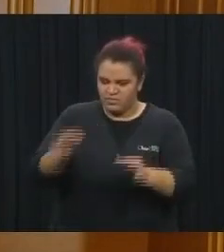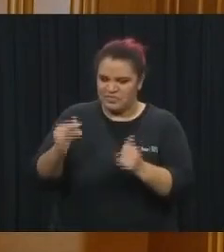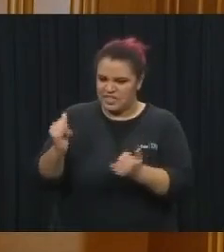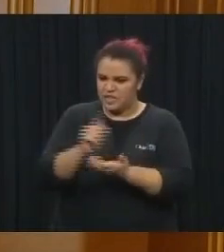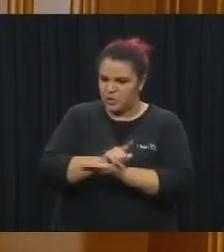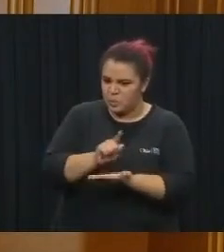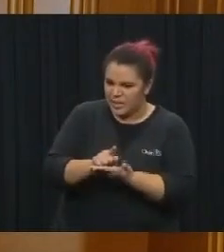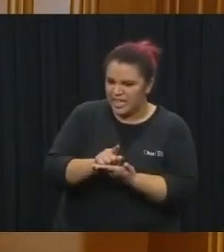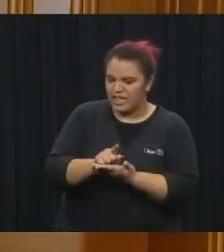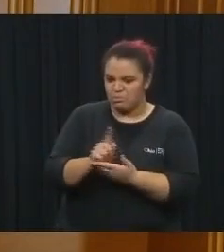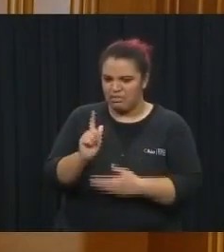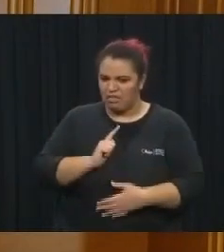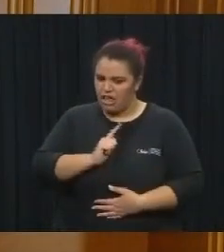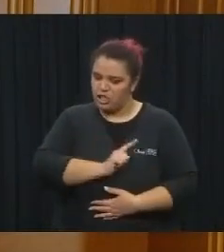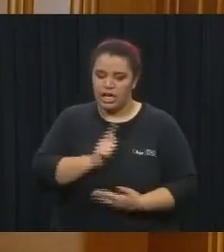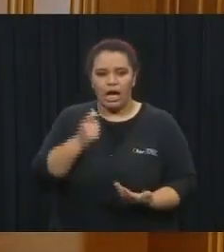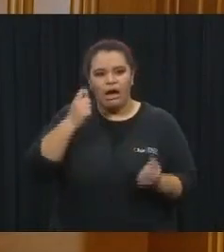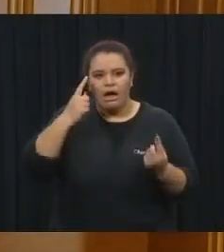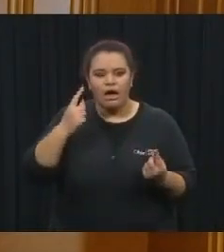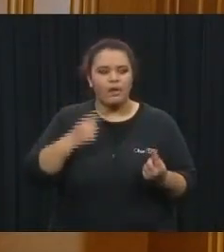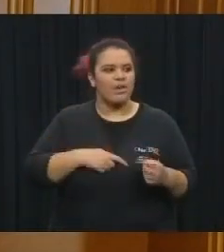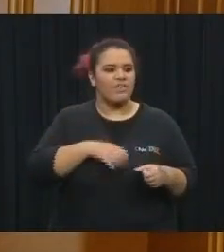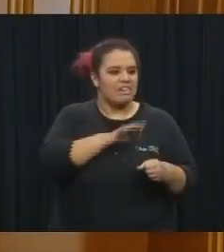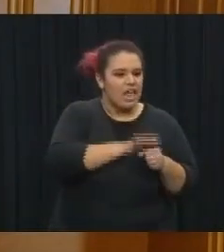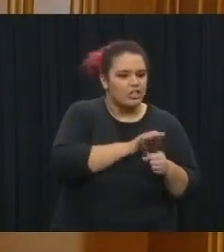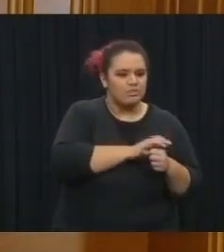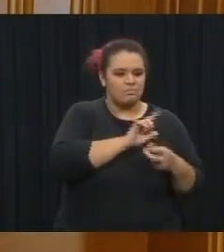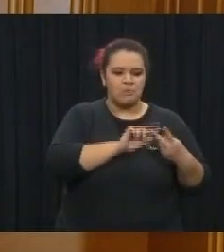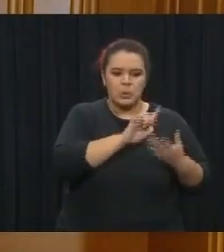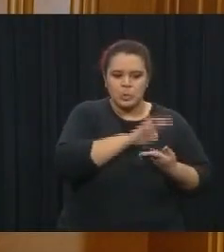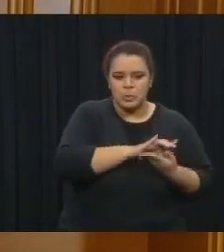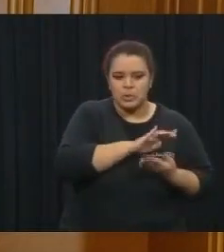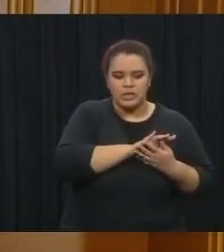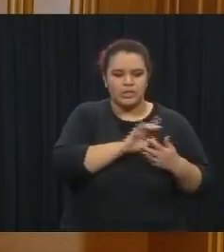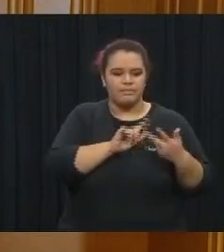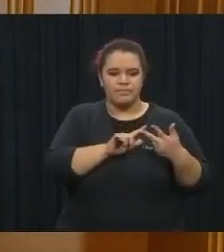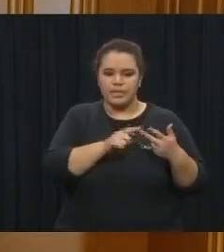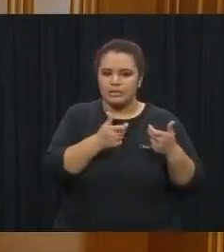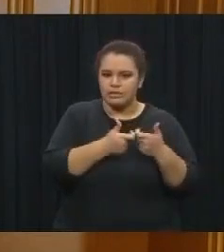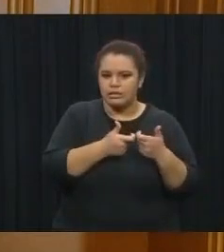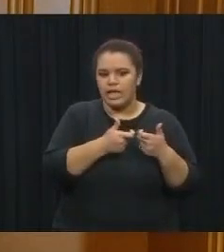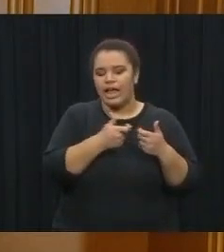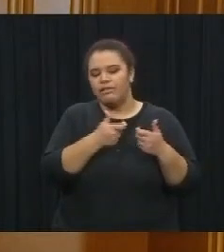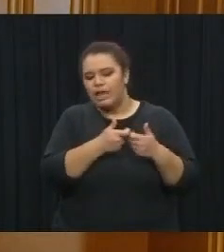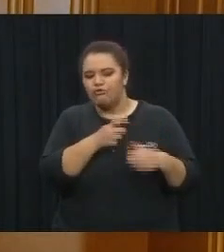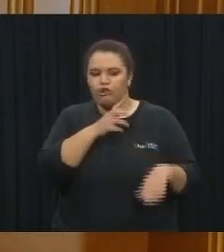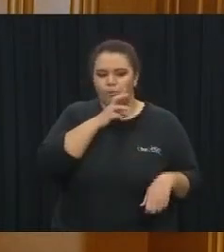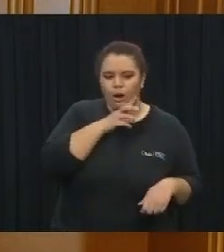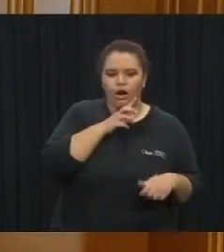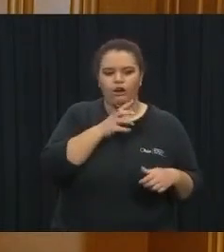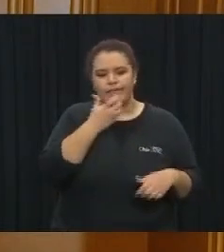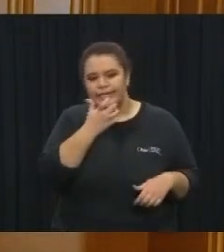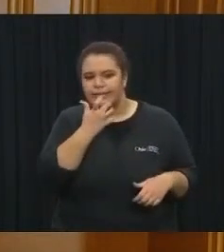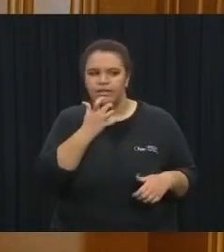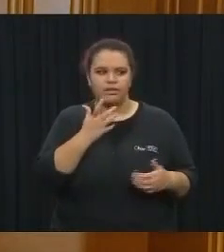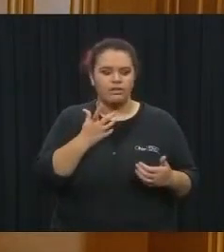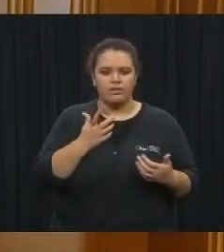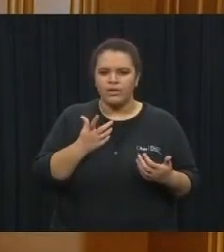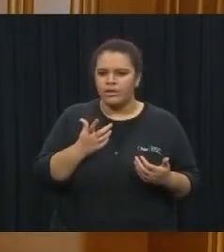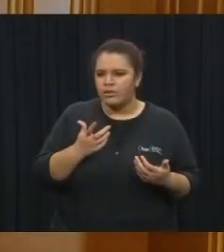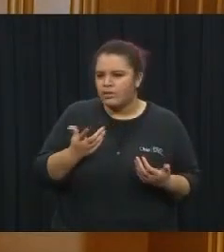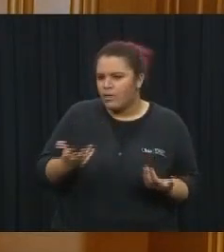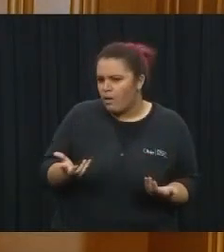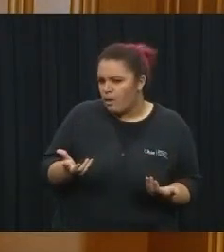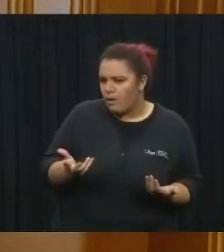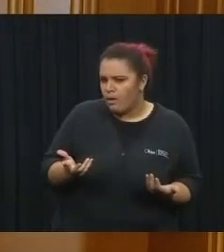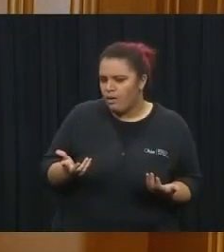got the elections, we've got the schools, we've got utilities. Can you talk about what you're talking about in